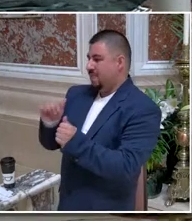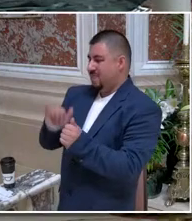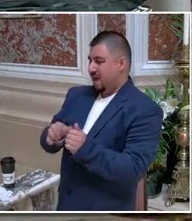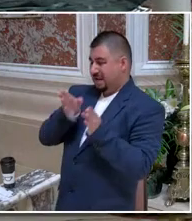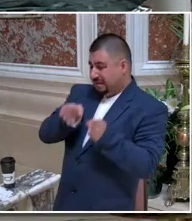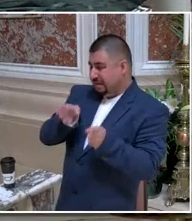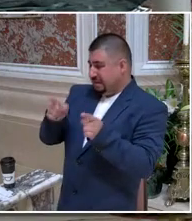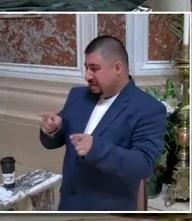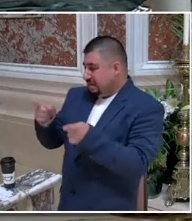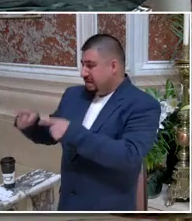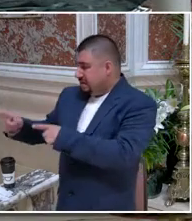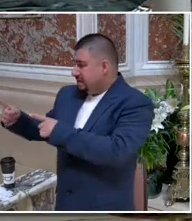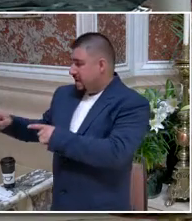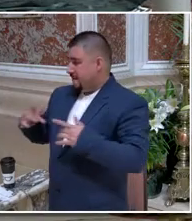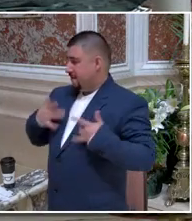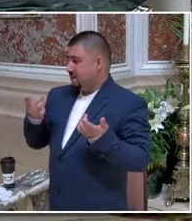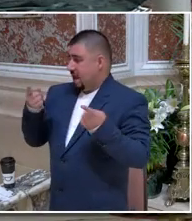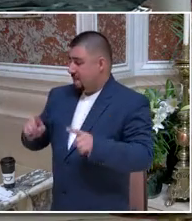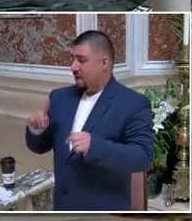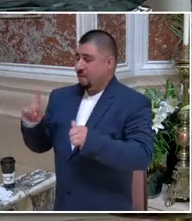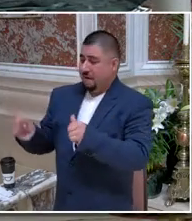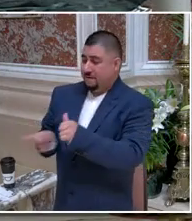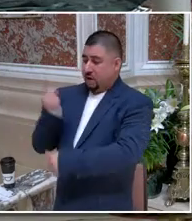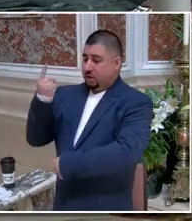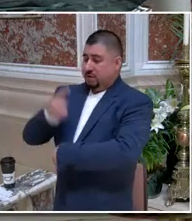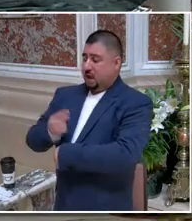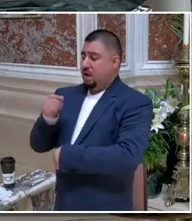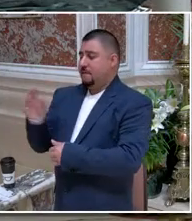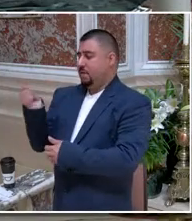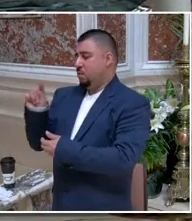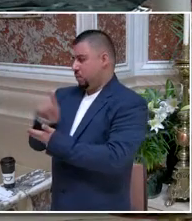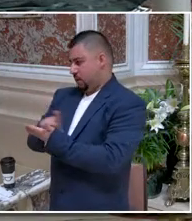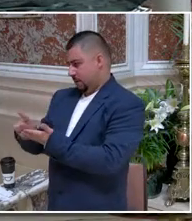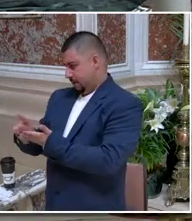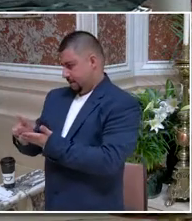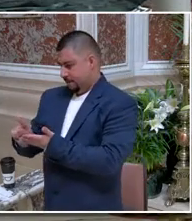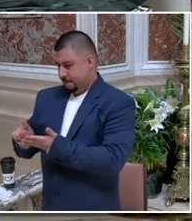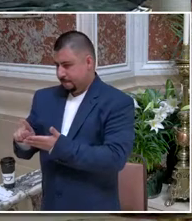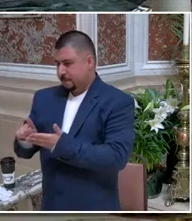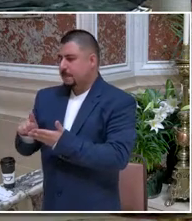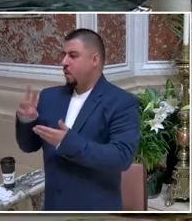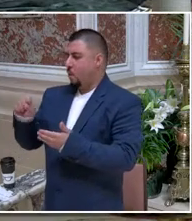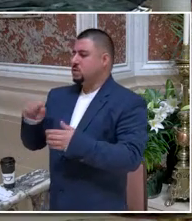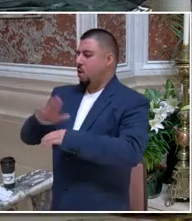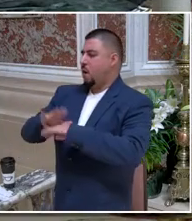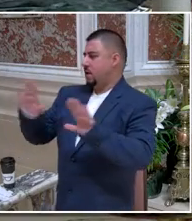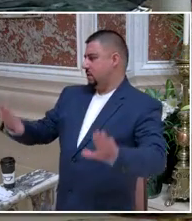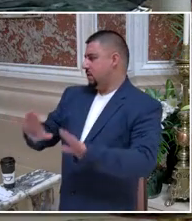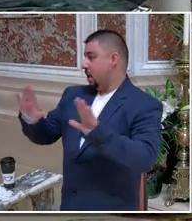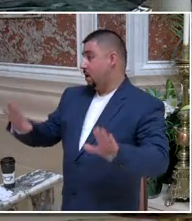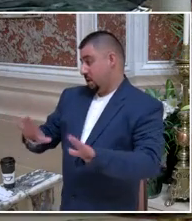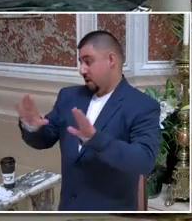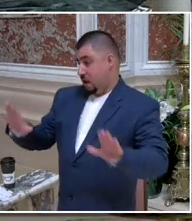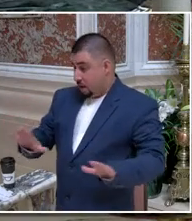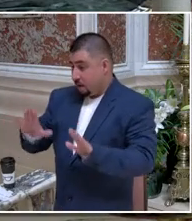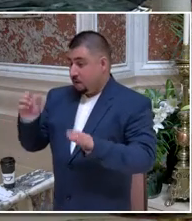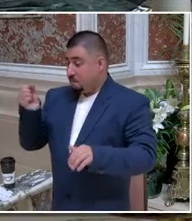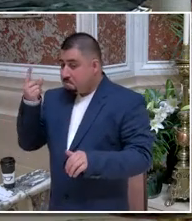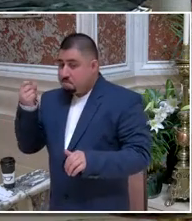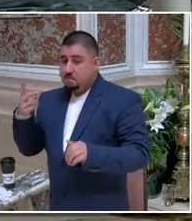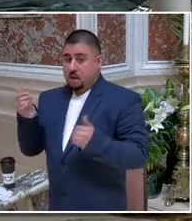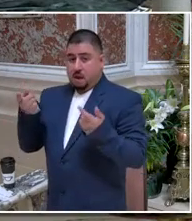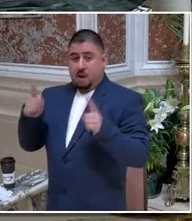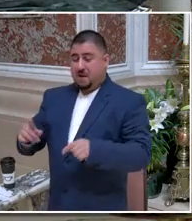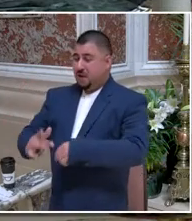events happened on the first day of the week, Sunday, and that they took place